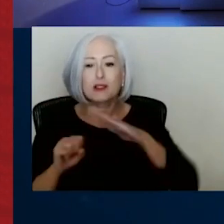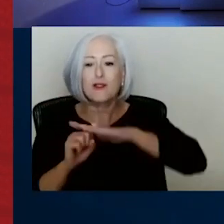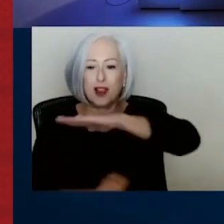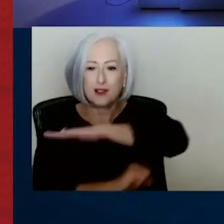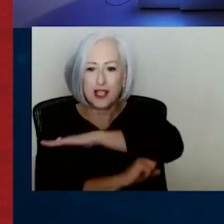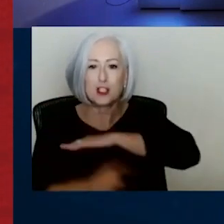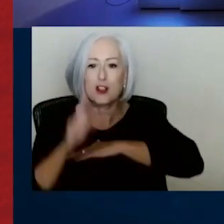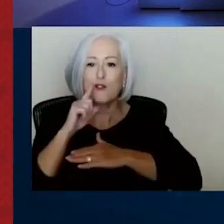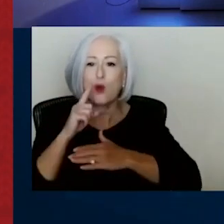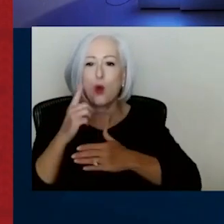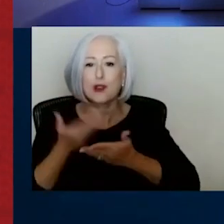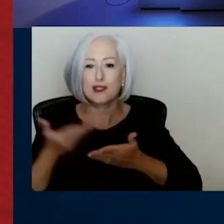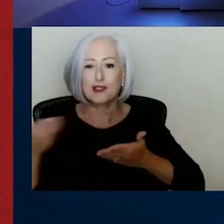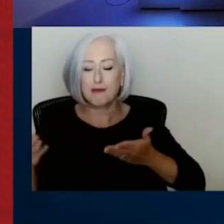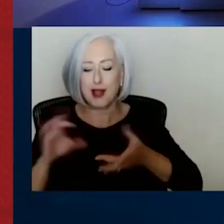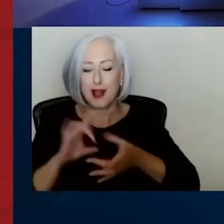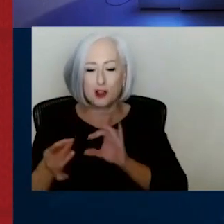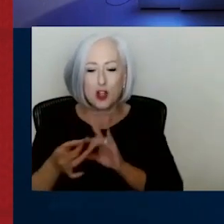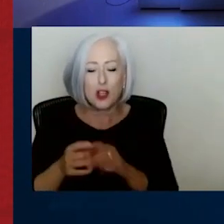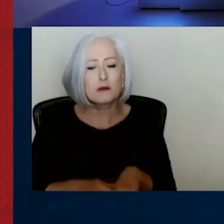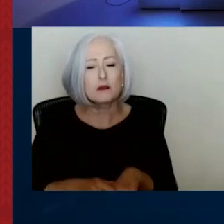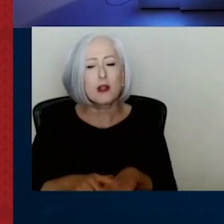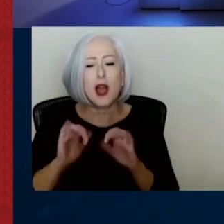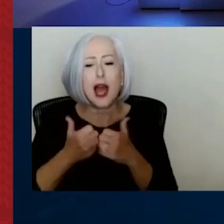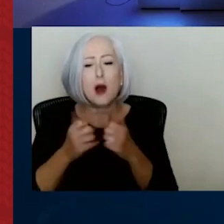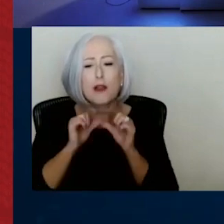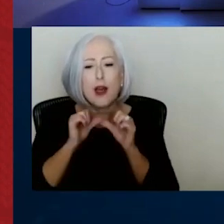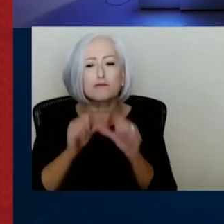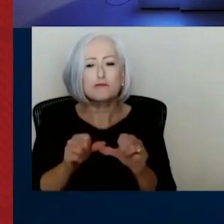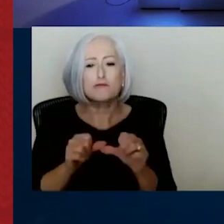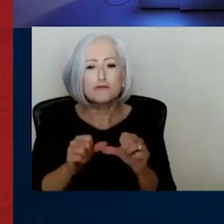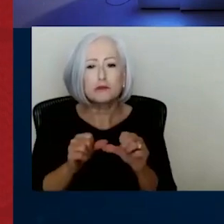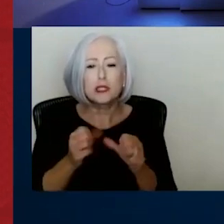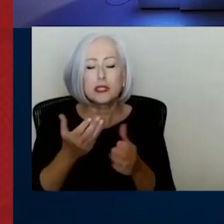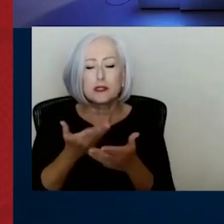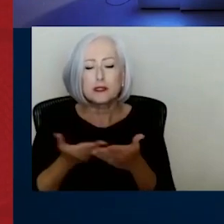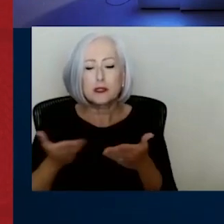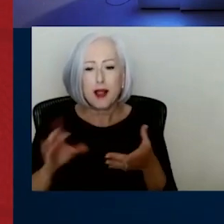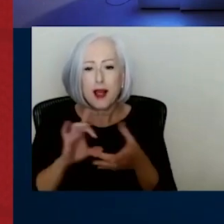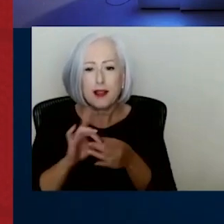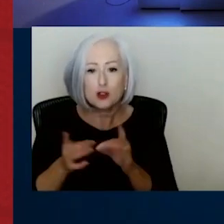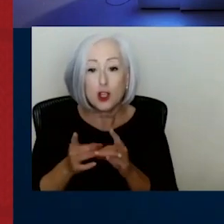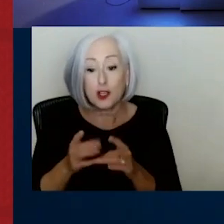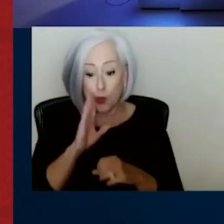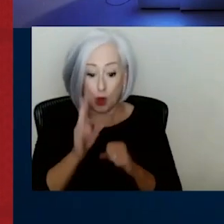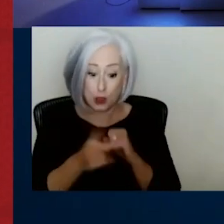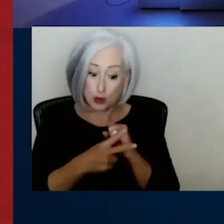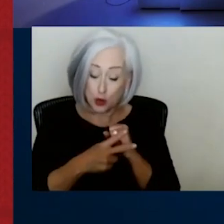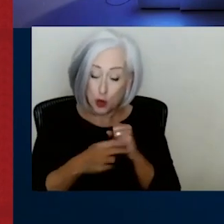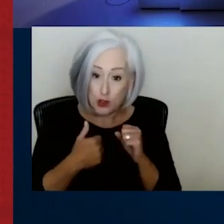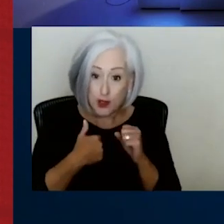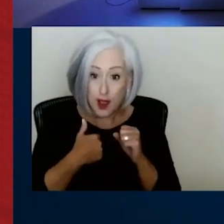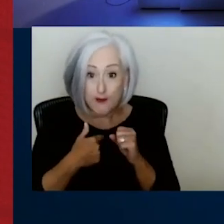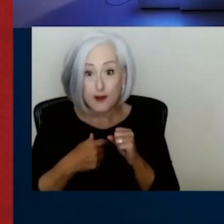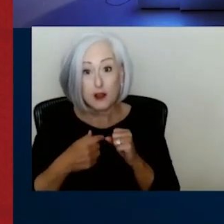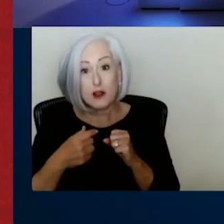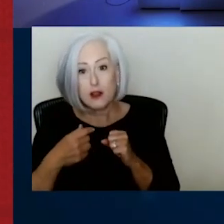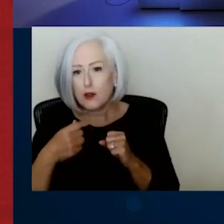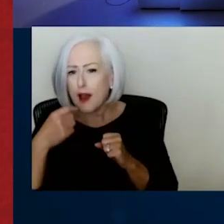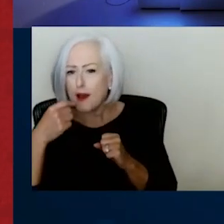How is that going to help us sustain the future of our supply chain? Is it just going to have storage, or there's got to be a mindset that goes along with that?